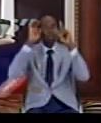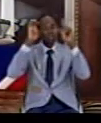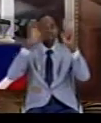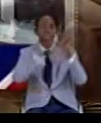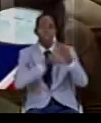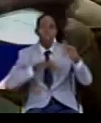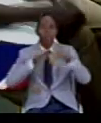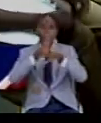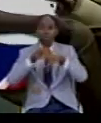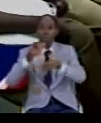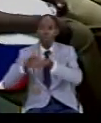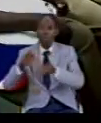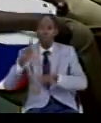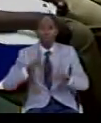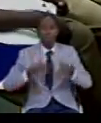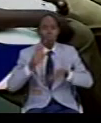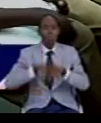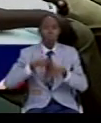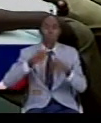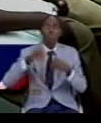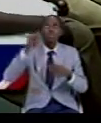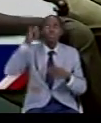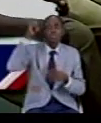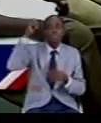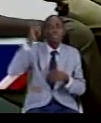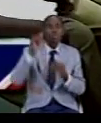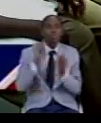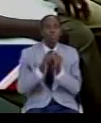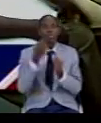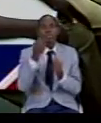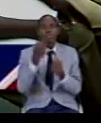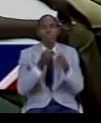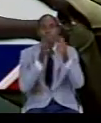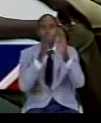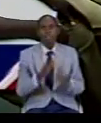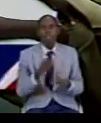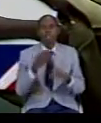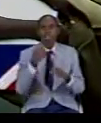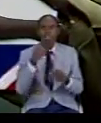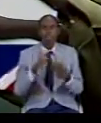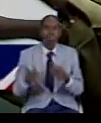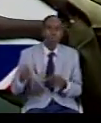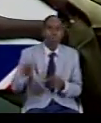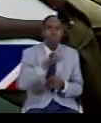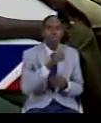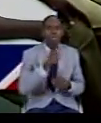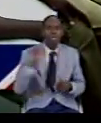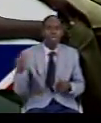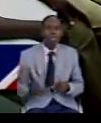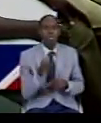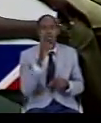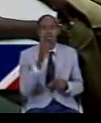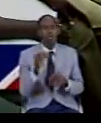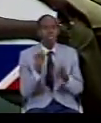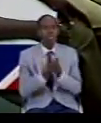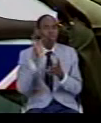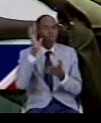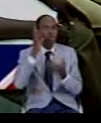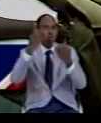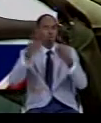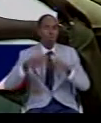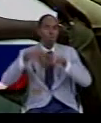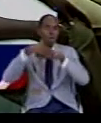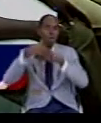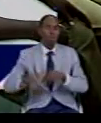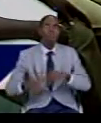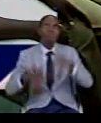him with his disciples, he said unto them, whosoever will come after me,